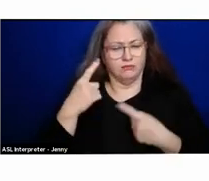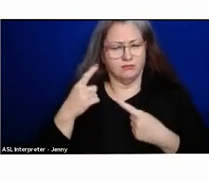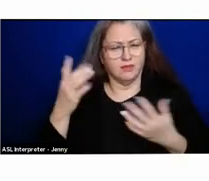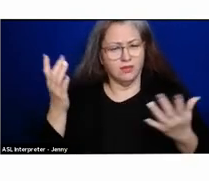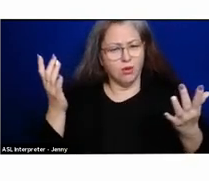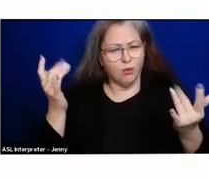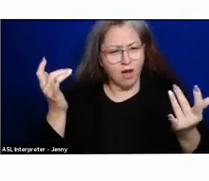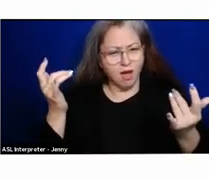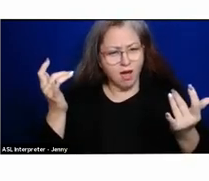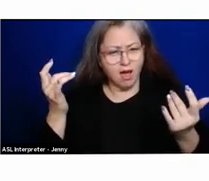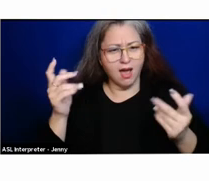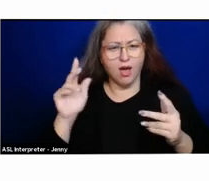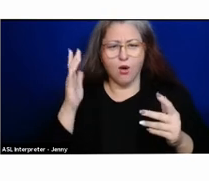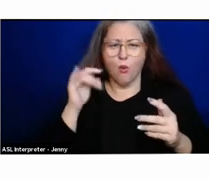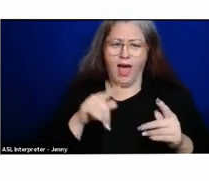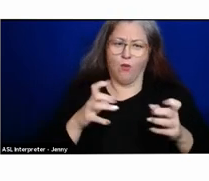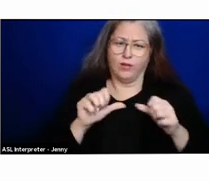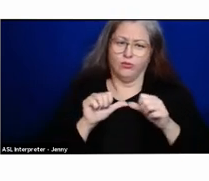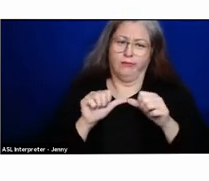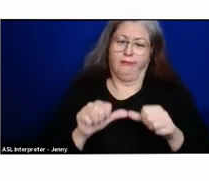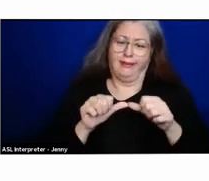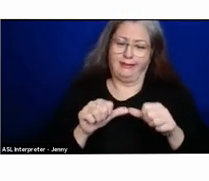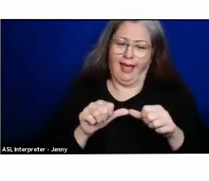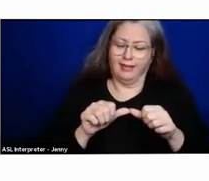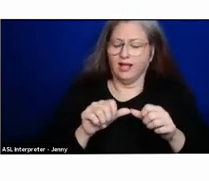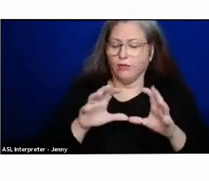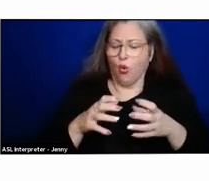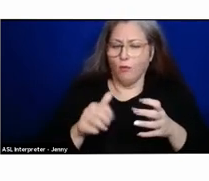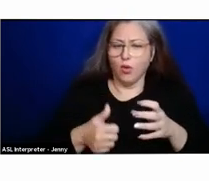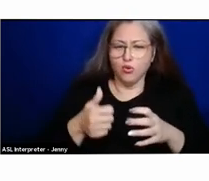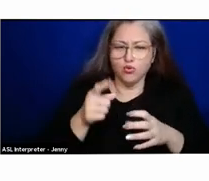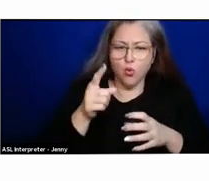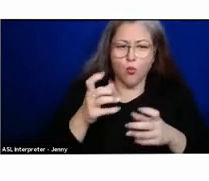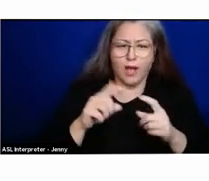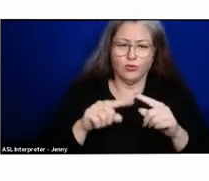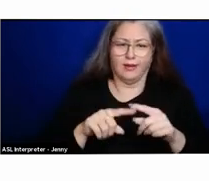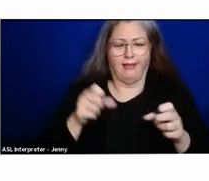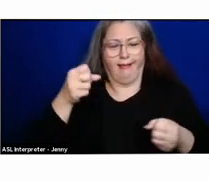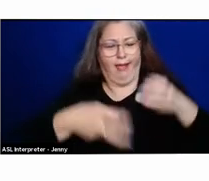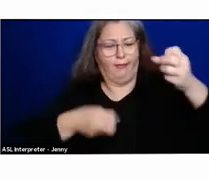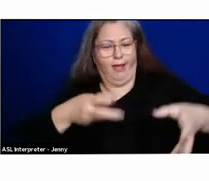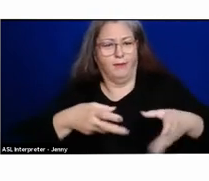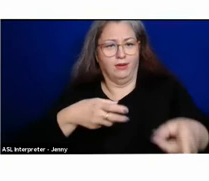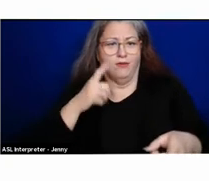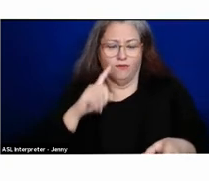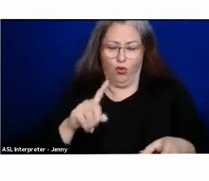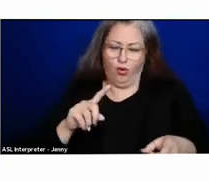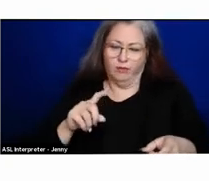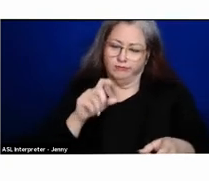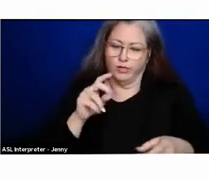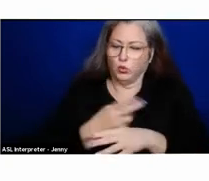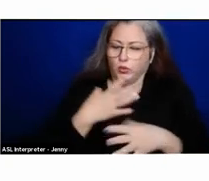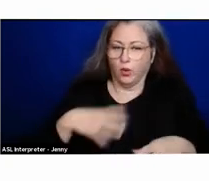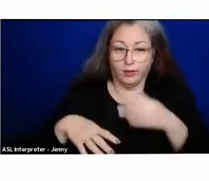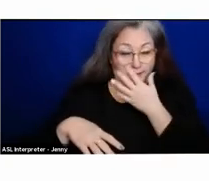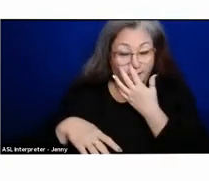so interested in maintaining us as dumping grounds for their secondhand clothing? This is really important to me as